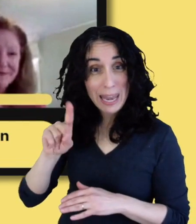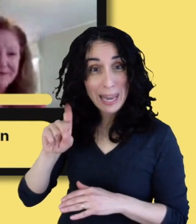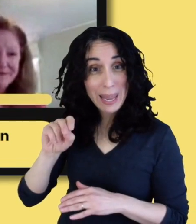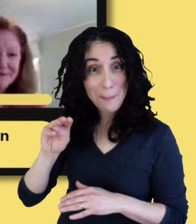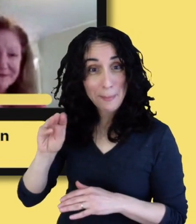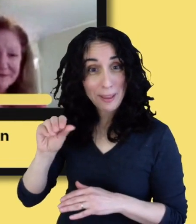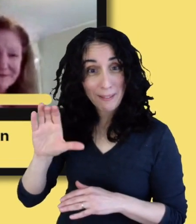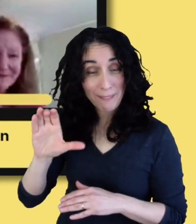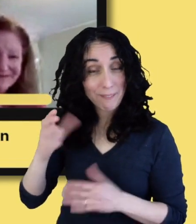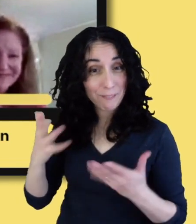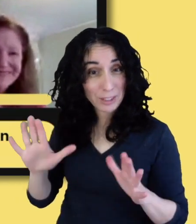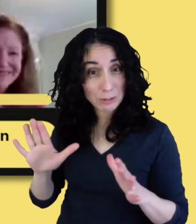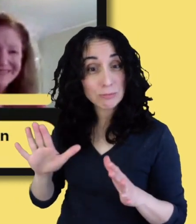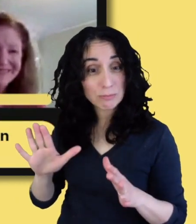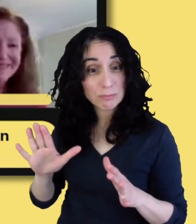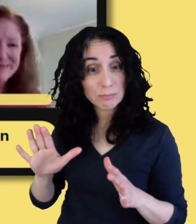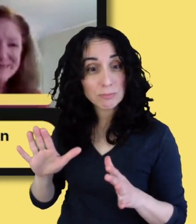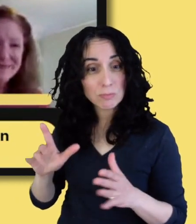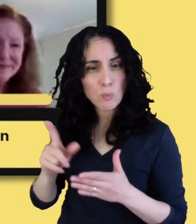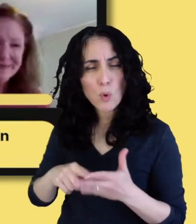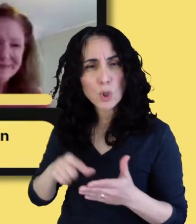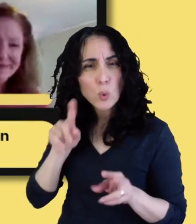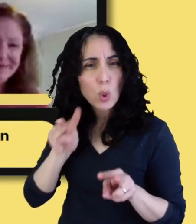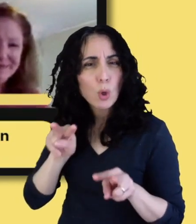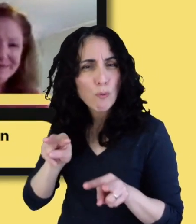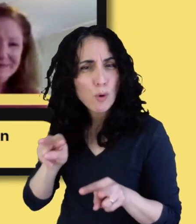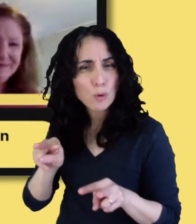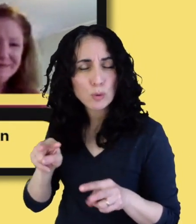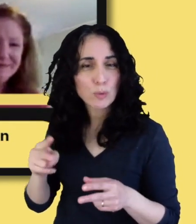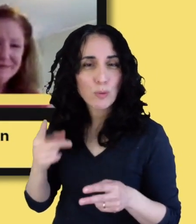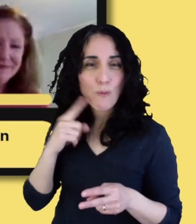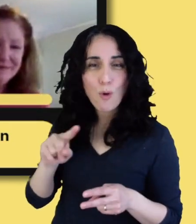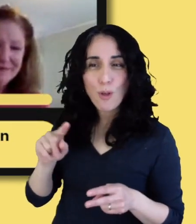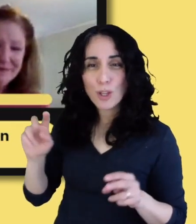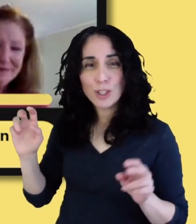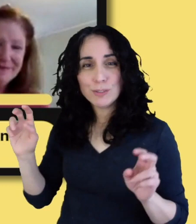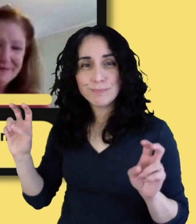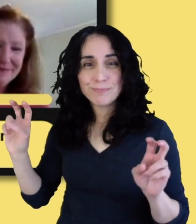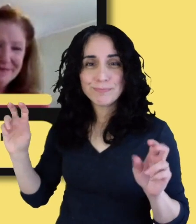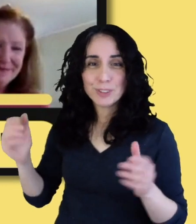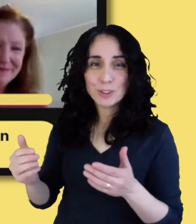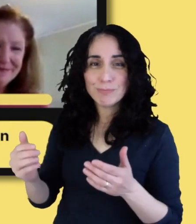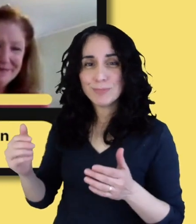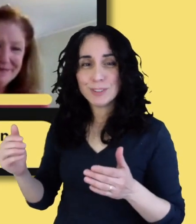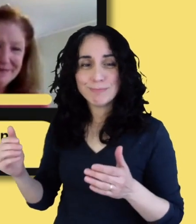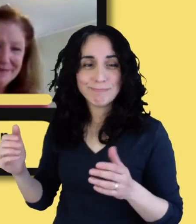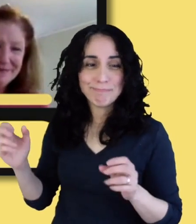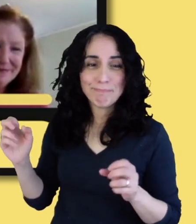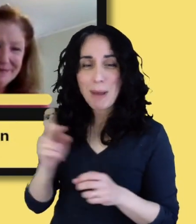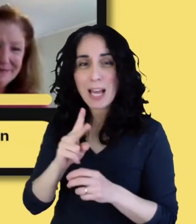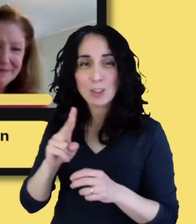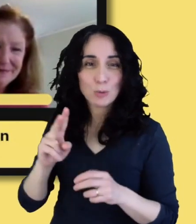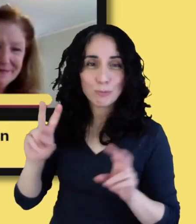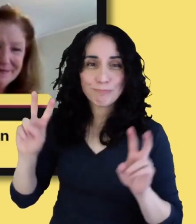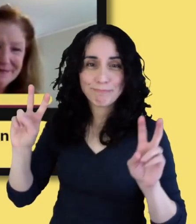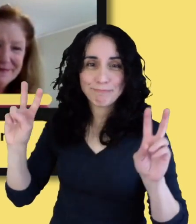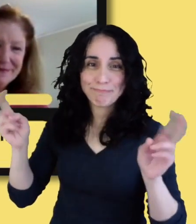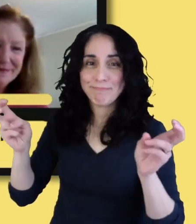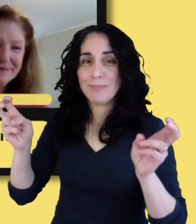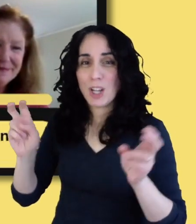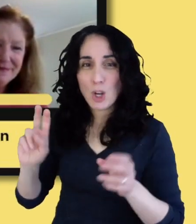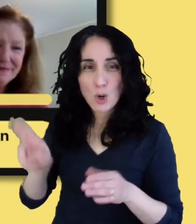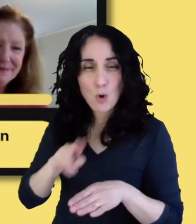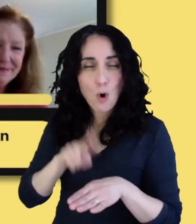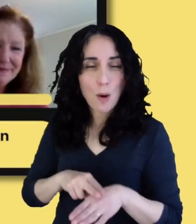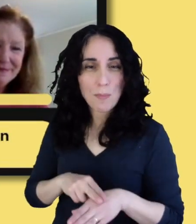air quotations because I don't think that we'll ever really be um, truly back to normal after this. I think everything